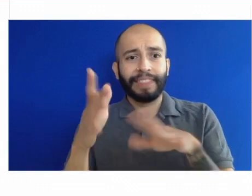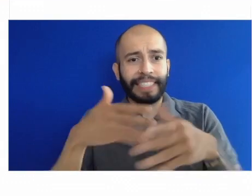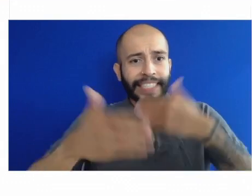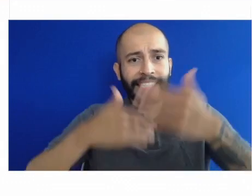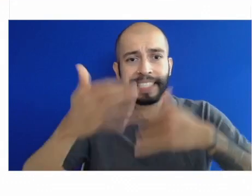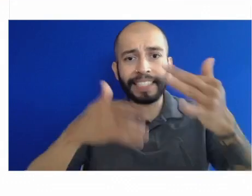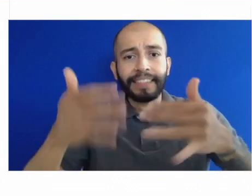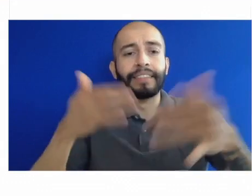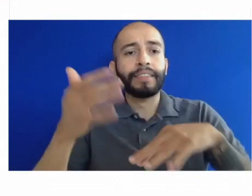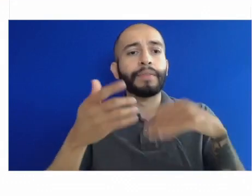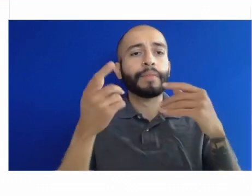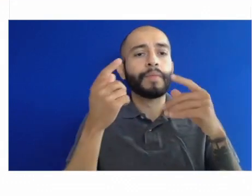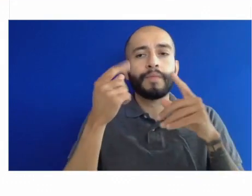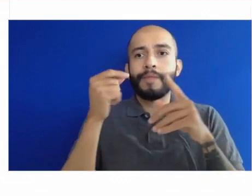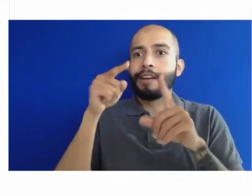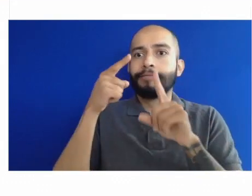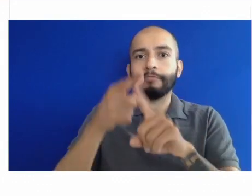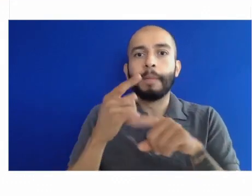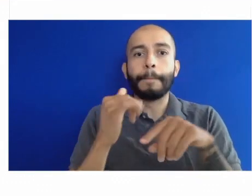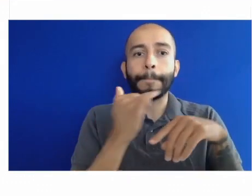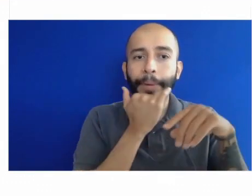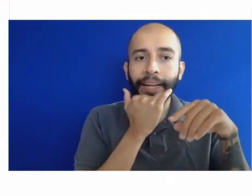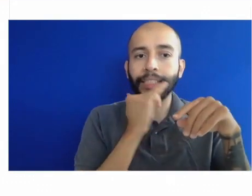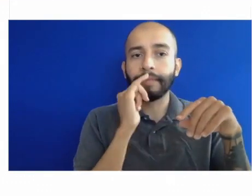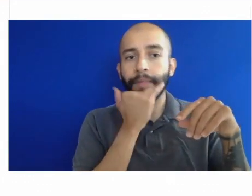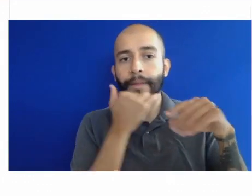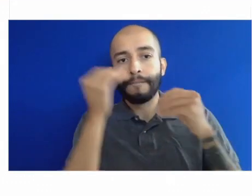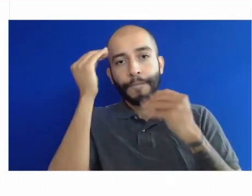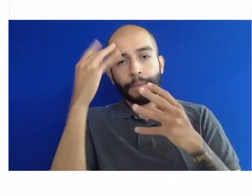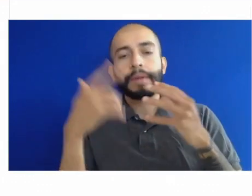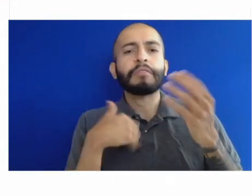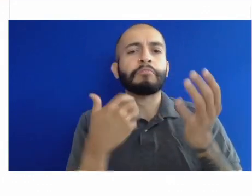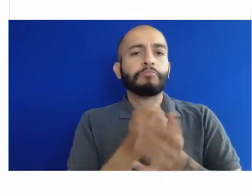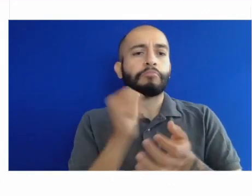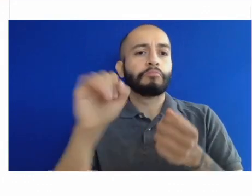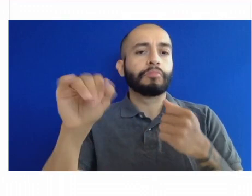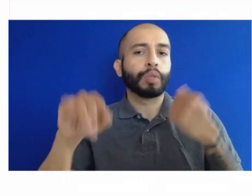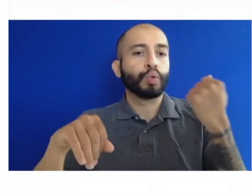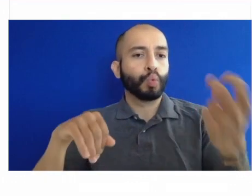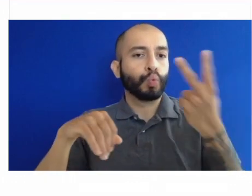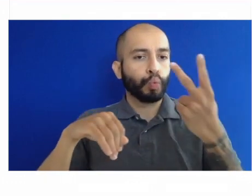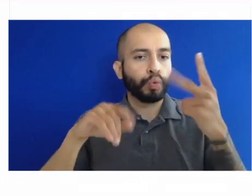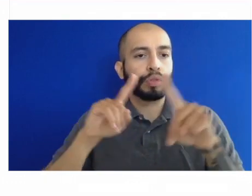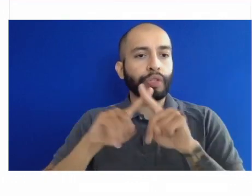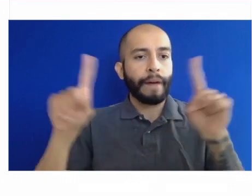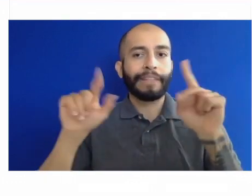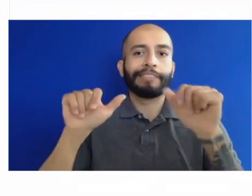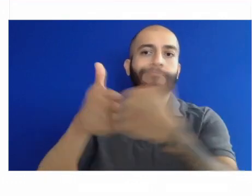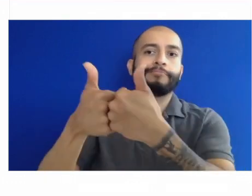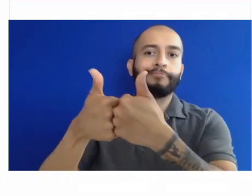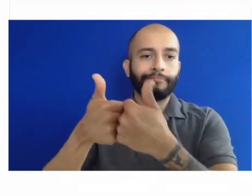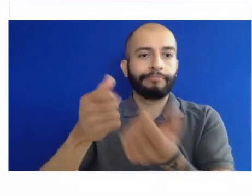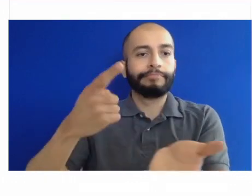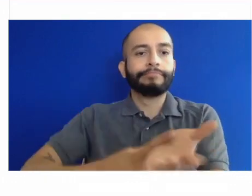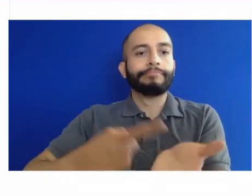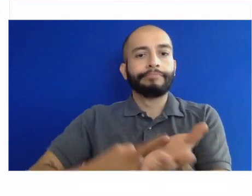that I think share one common theme. What's happening right now with vaccines and cases? The vast majority of the